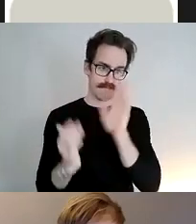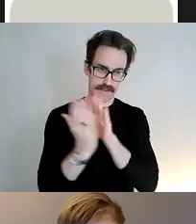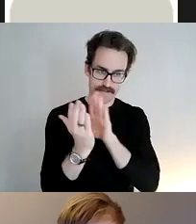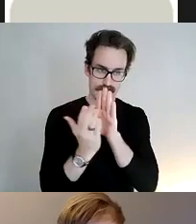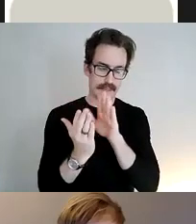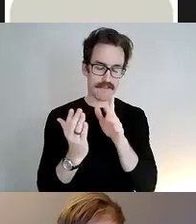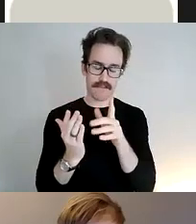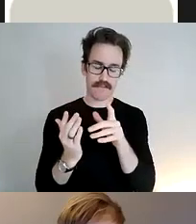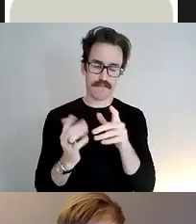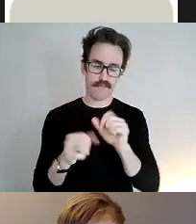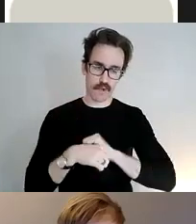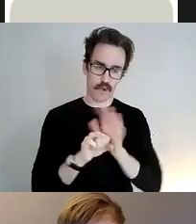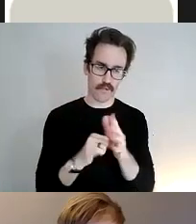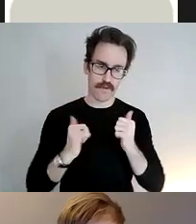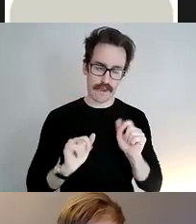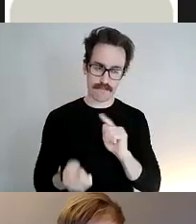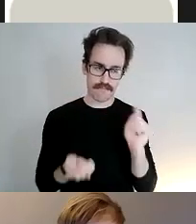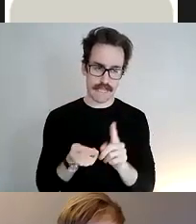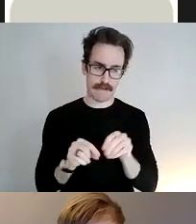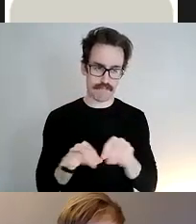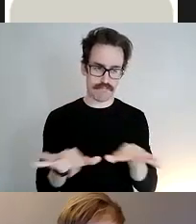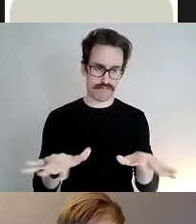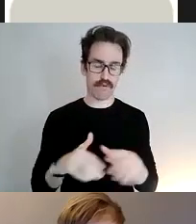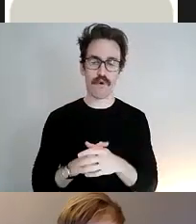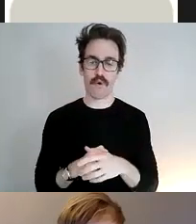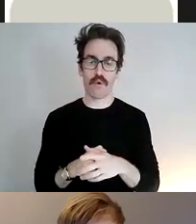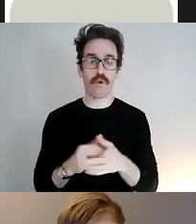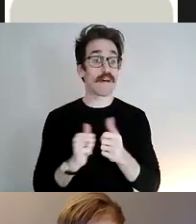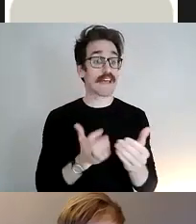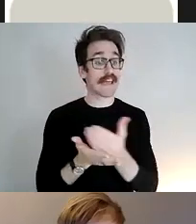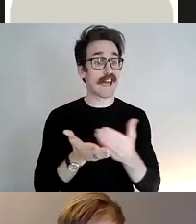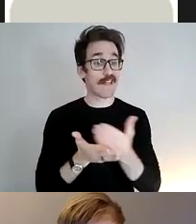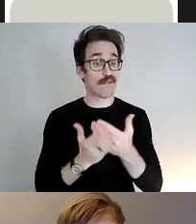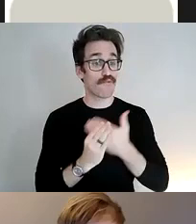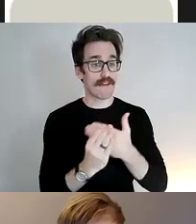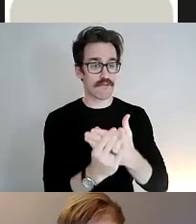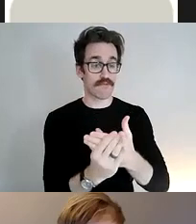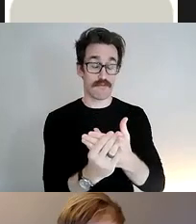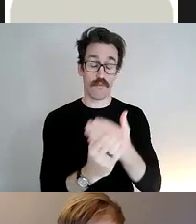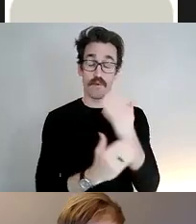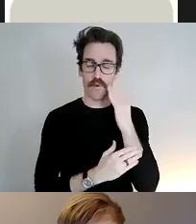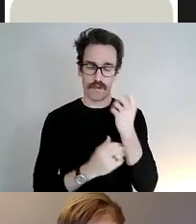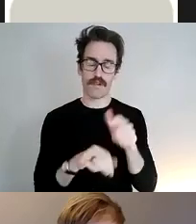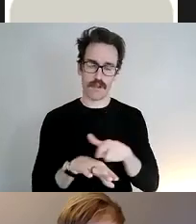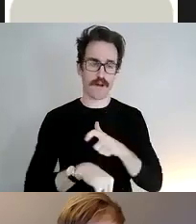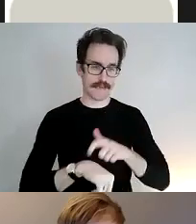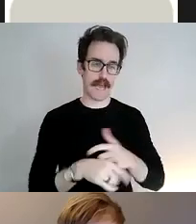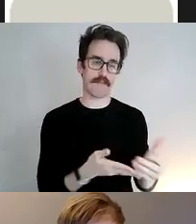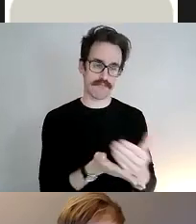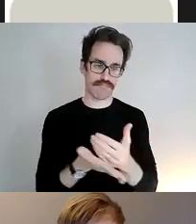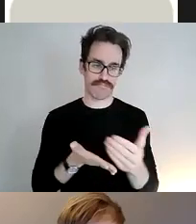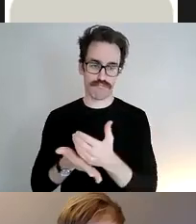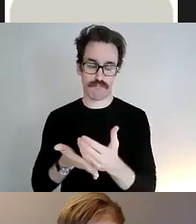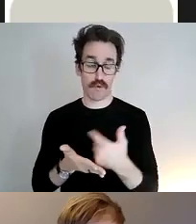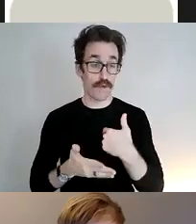help prevent the spread of COVID. Gathering records, as I mentioned earlier, which can take a long time. And we do have authority to